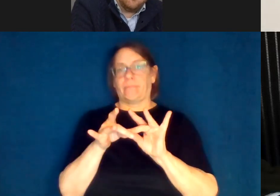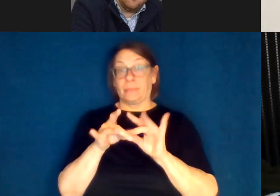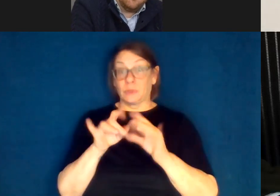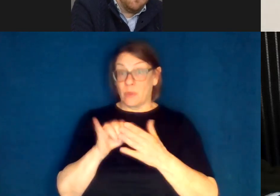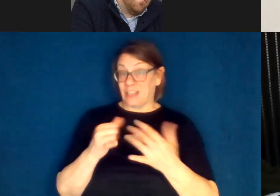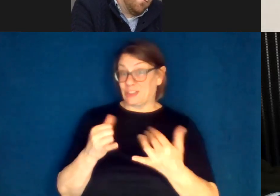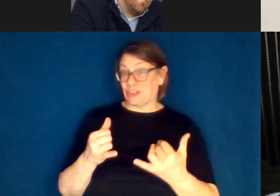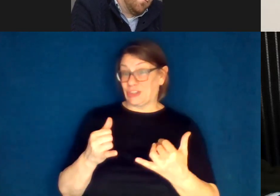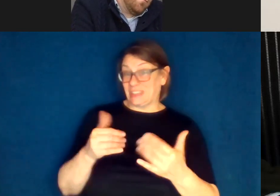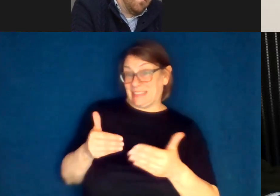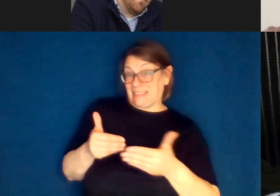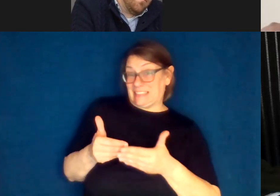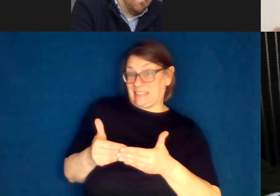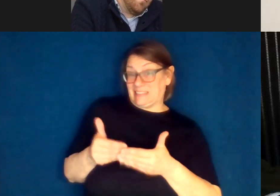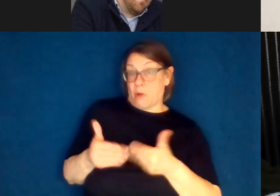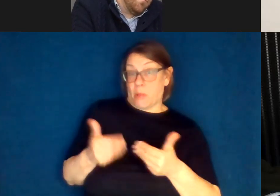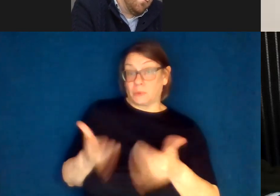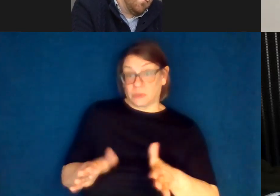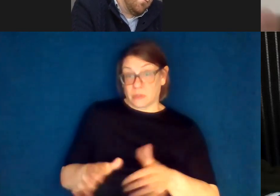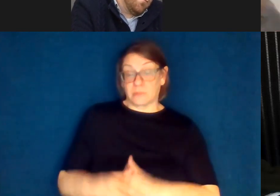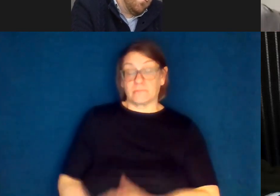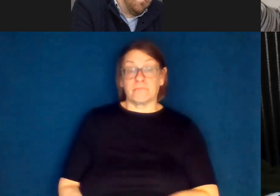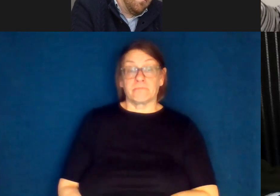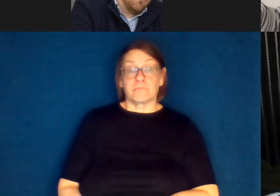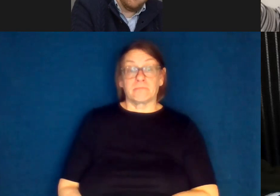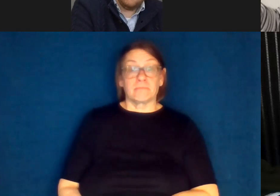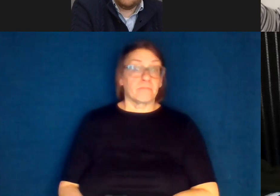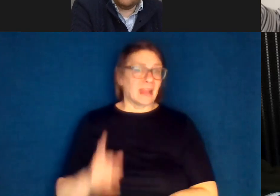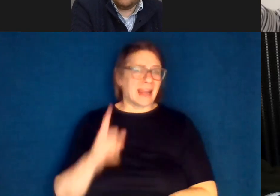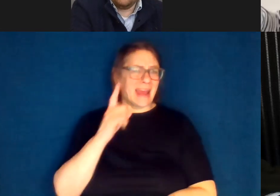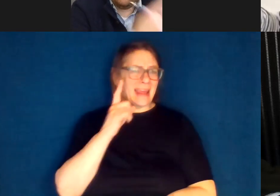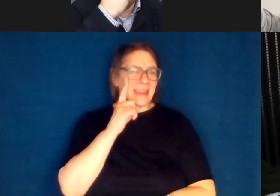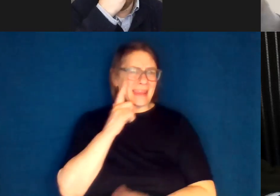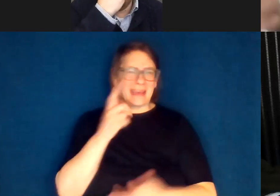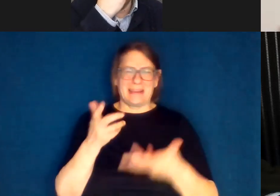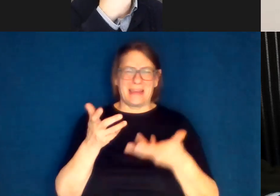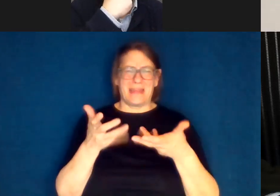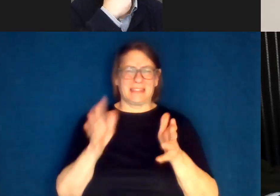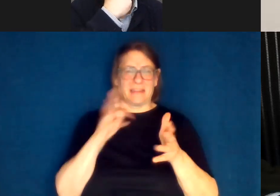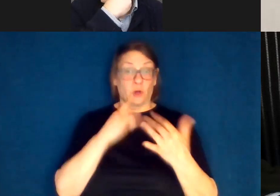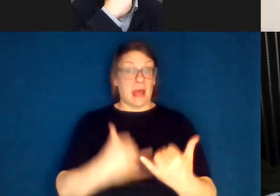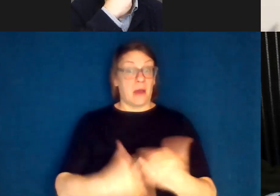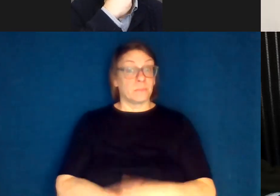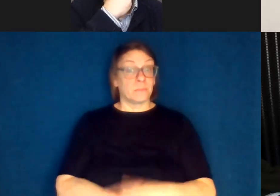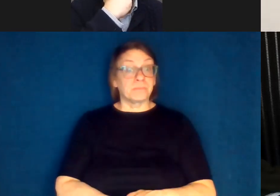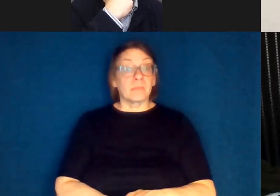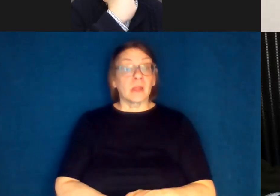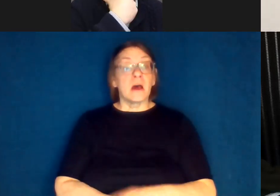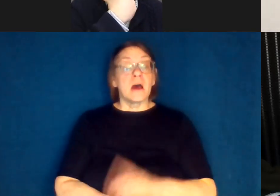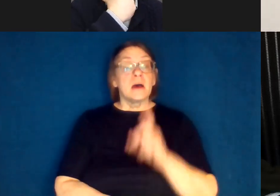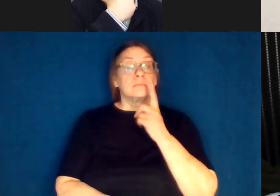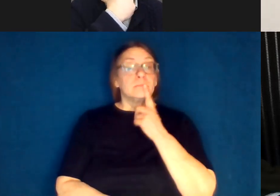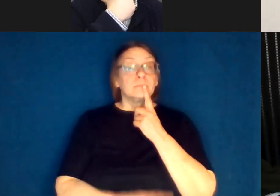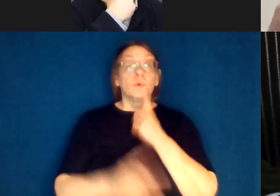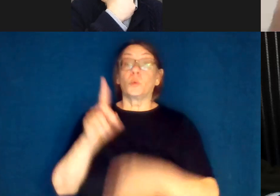currently in process. And I think that's about it for now. We